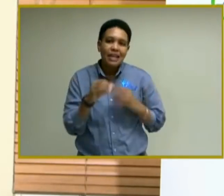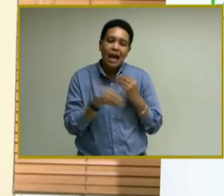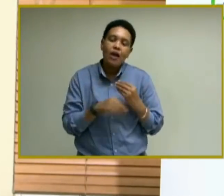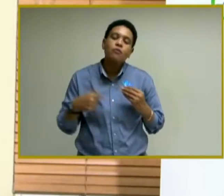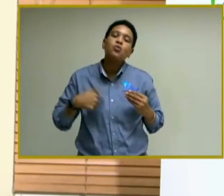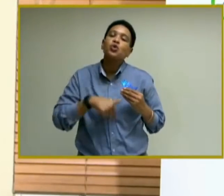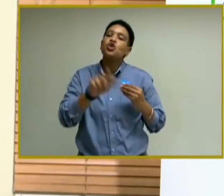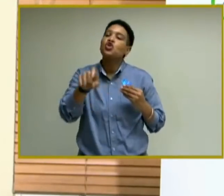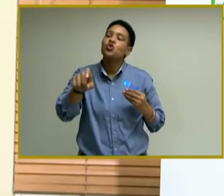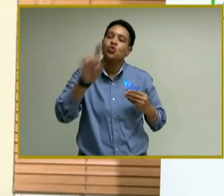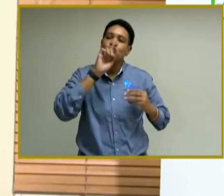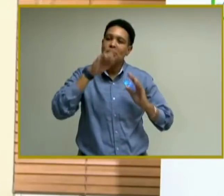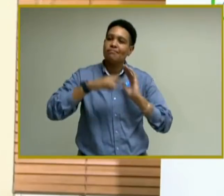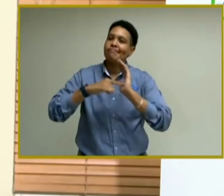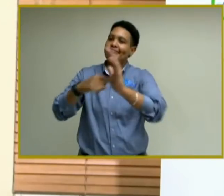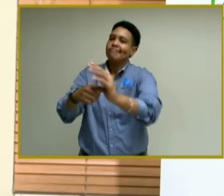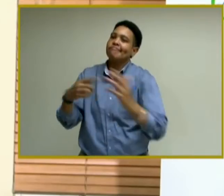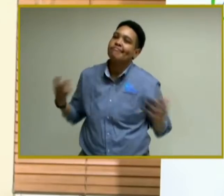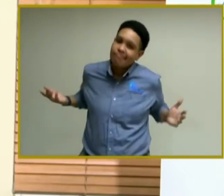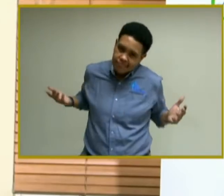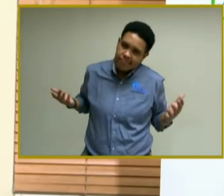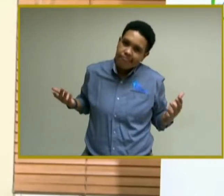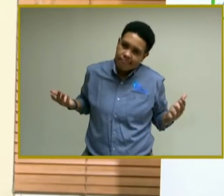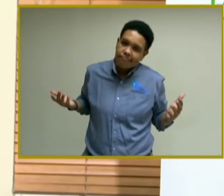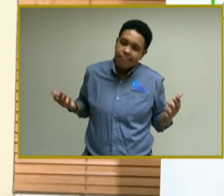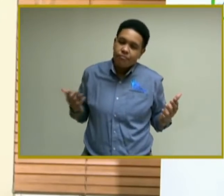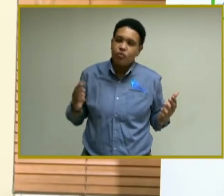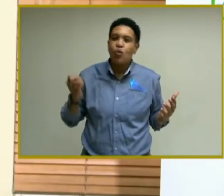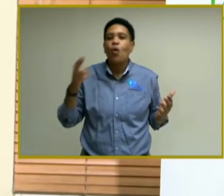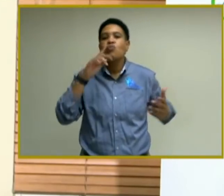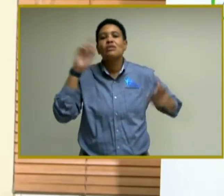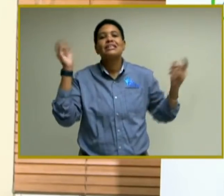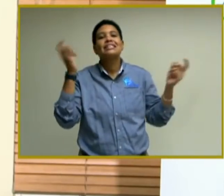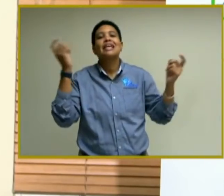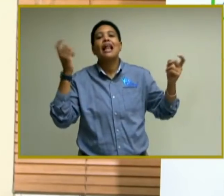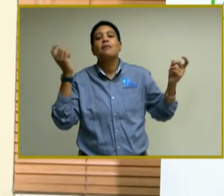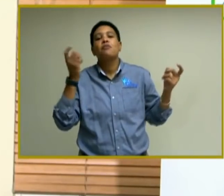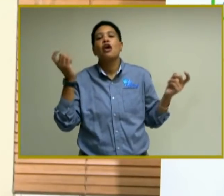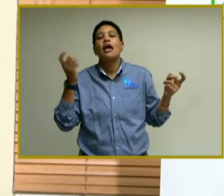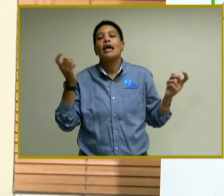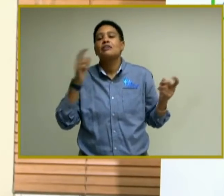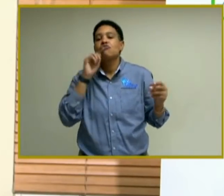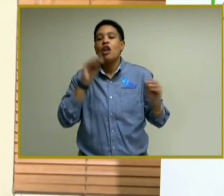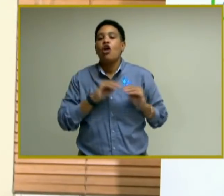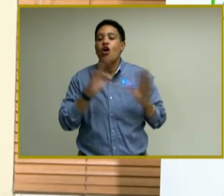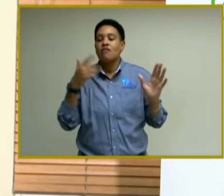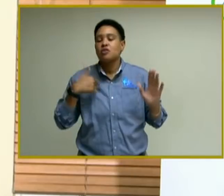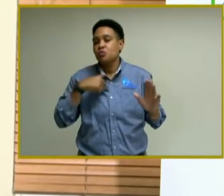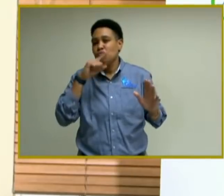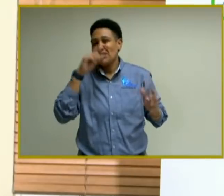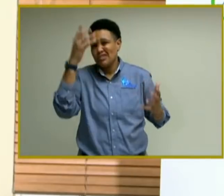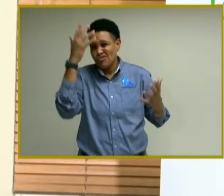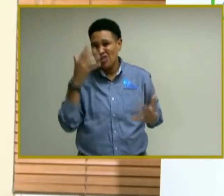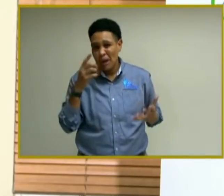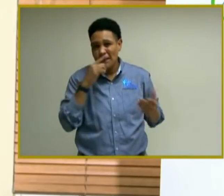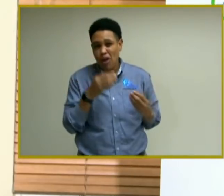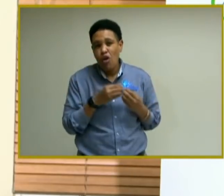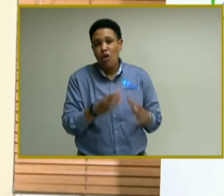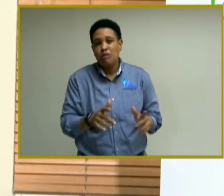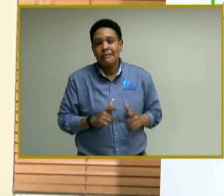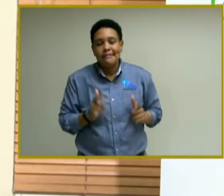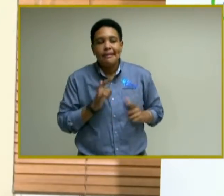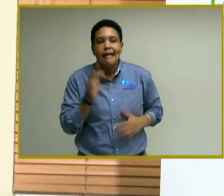should demonstrate or celebrate. Obviously, we regret the loss of